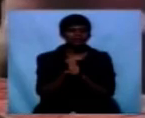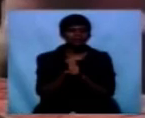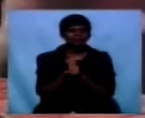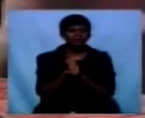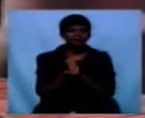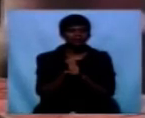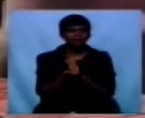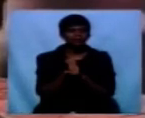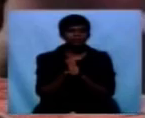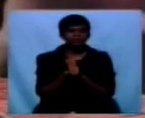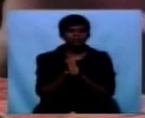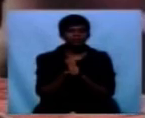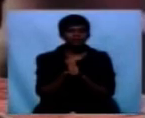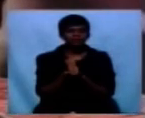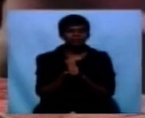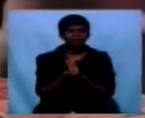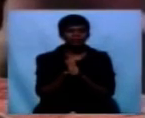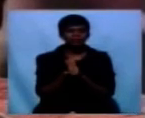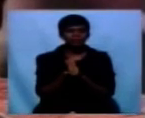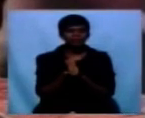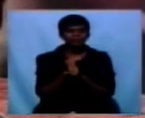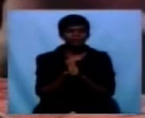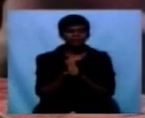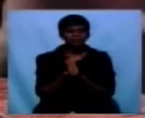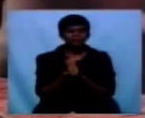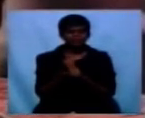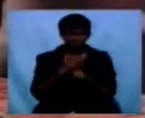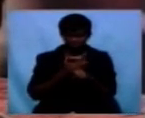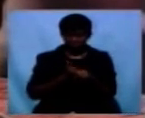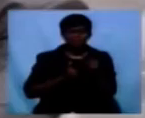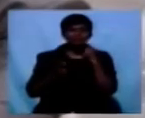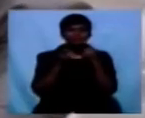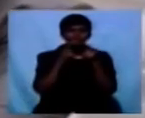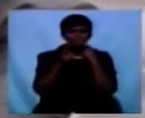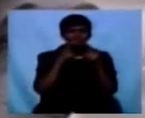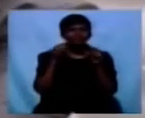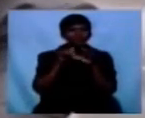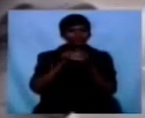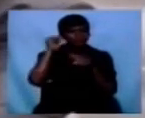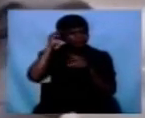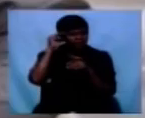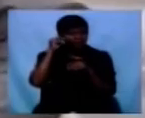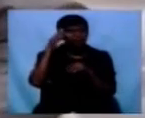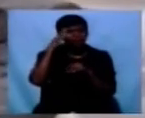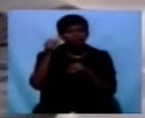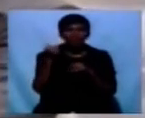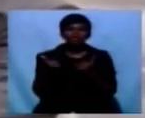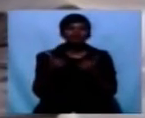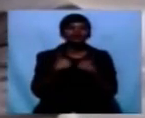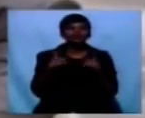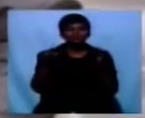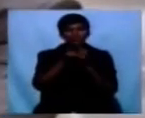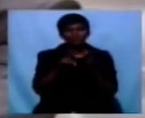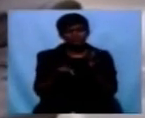that efficient. You know that, Minister. Yourself, you know. I have spoken to the staff in the ministry. It must not be Chitotera. That's why we are coming up with a policy